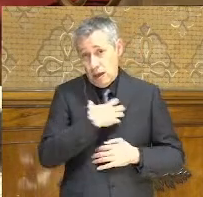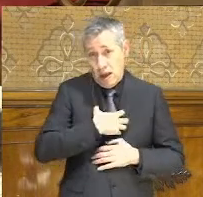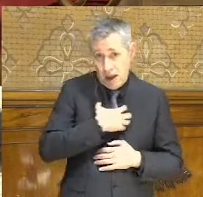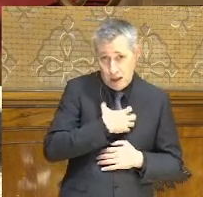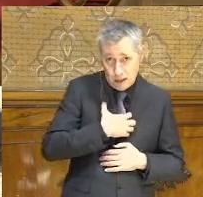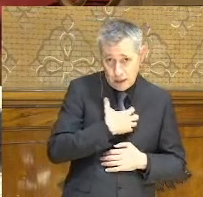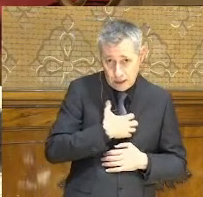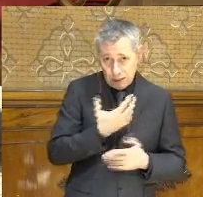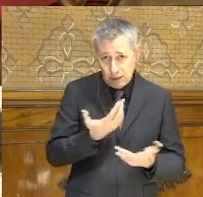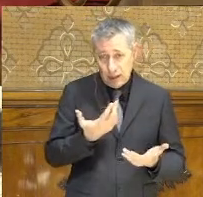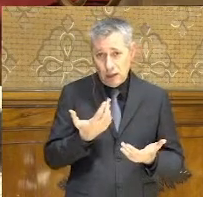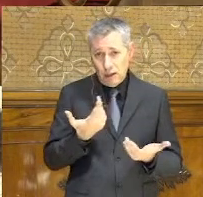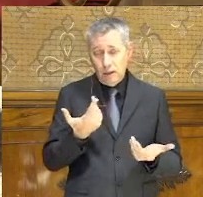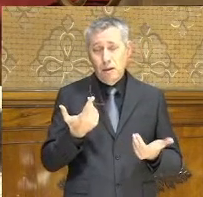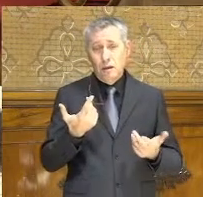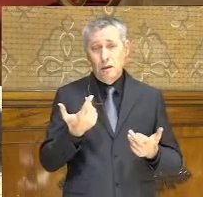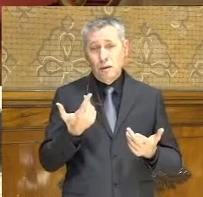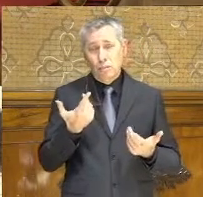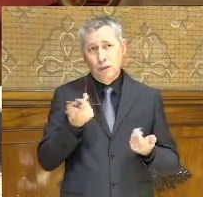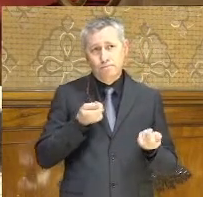anxious about it, if you don't feel